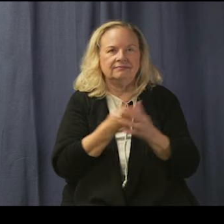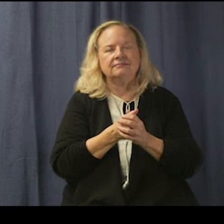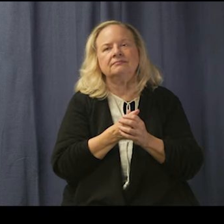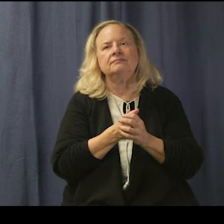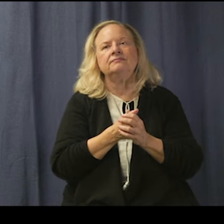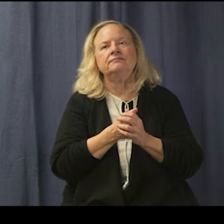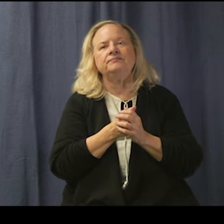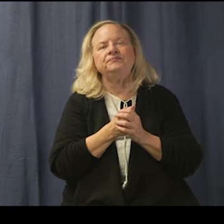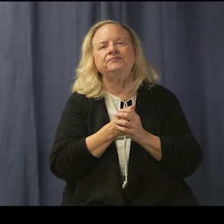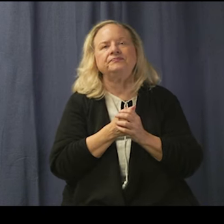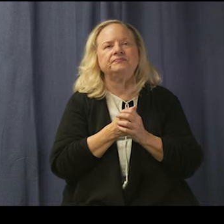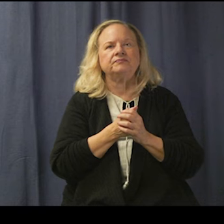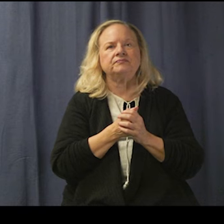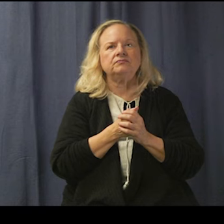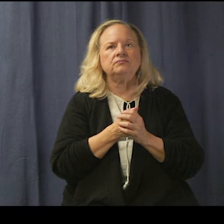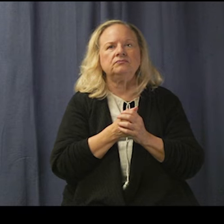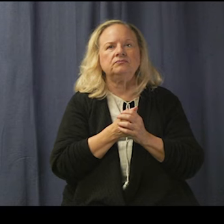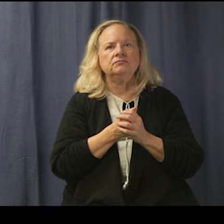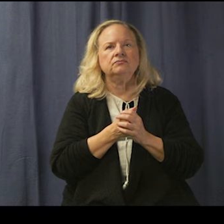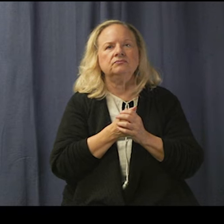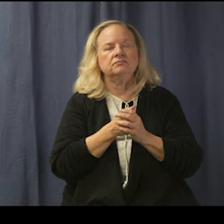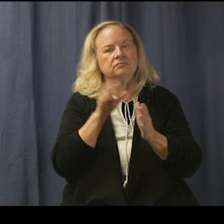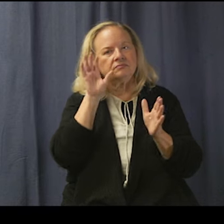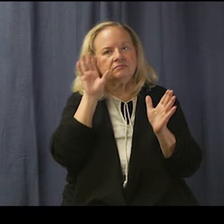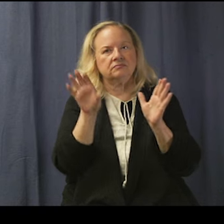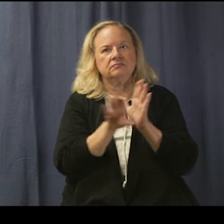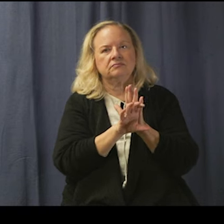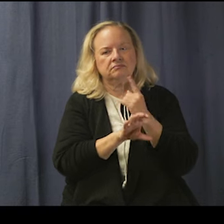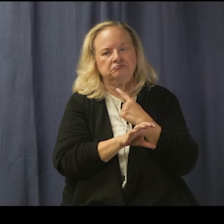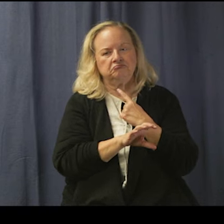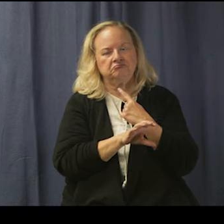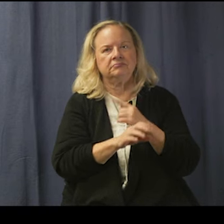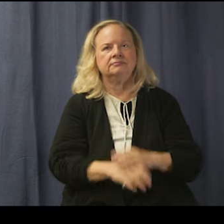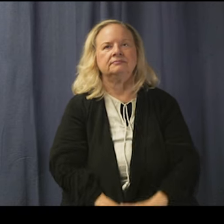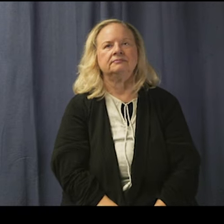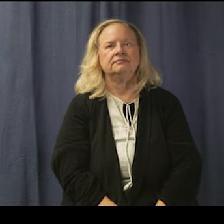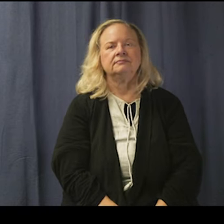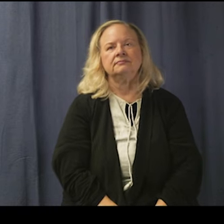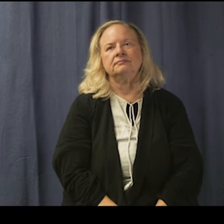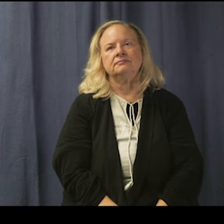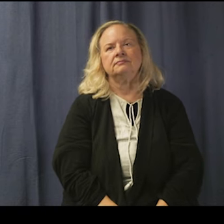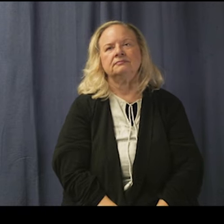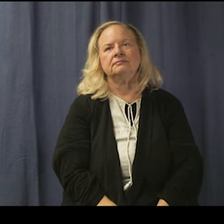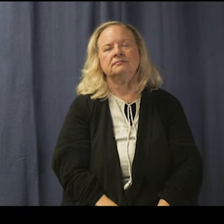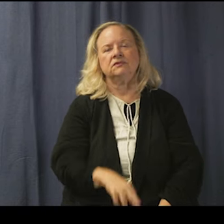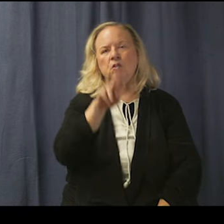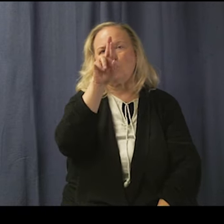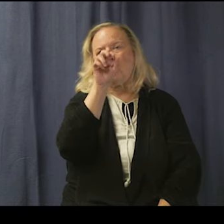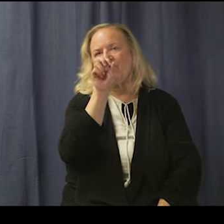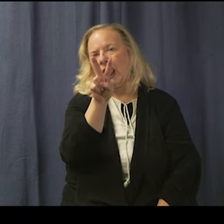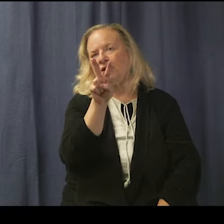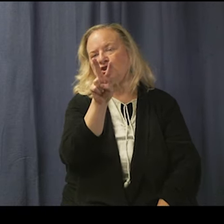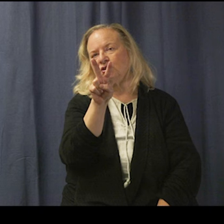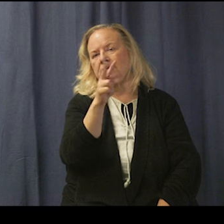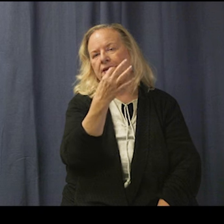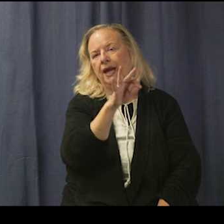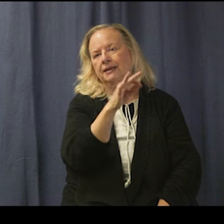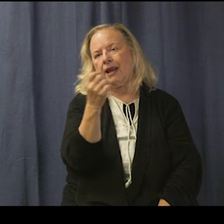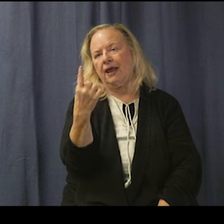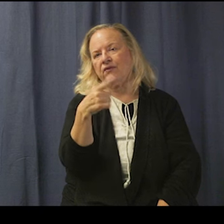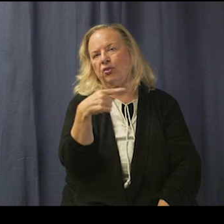And look at this. I'm going to bring you this picture now. Look at this picture. This speaks of Revelation